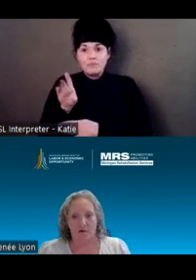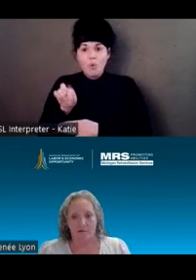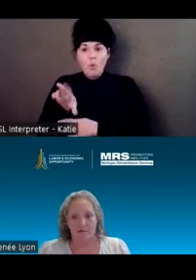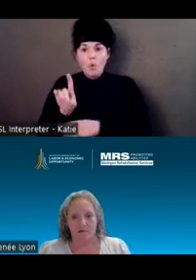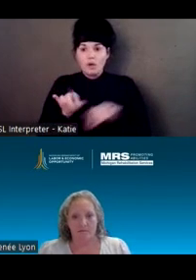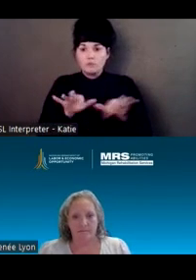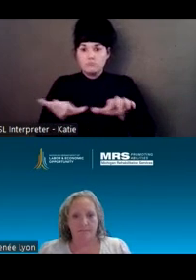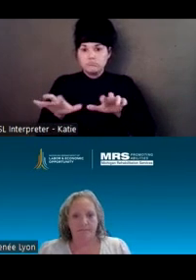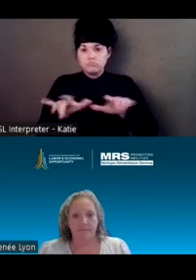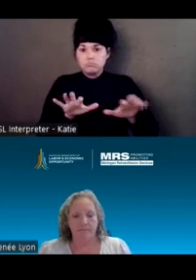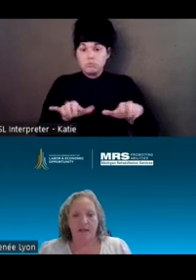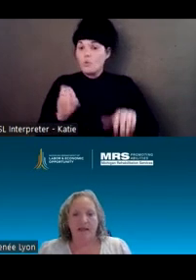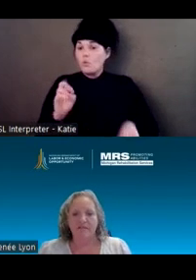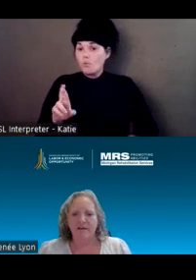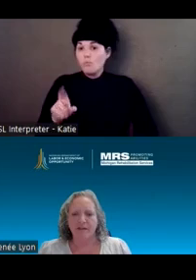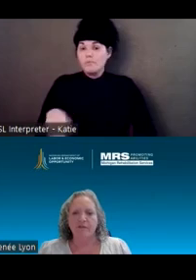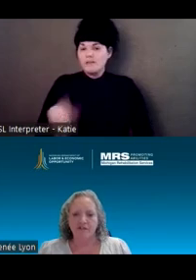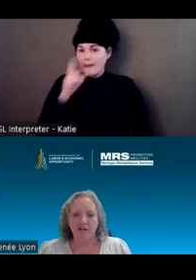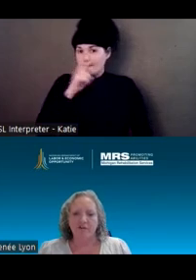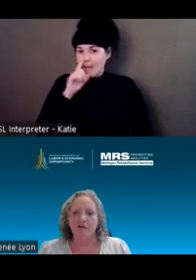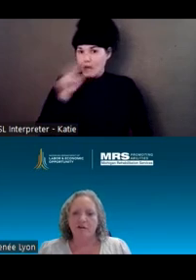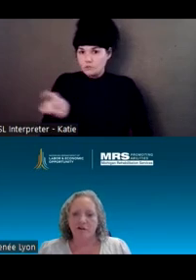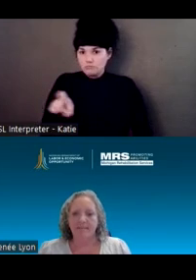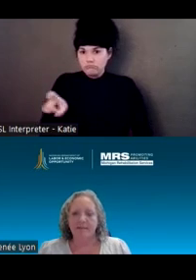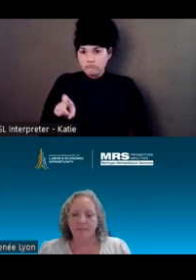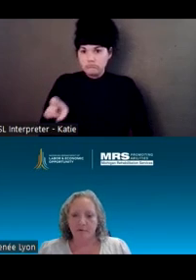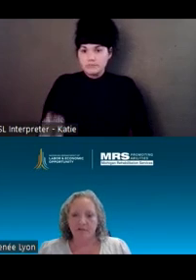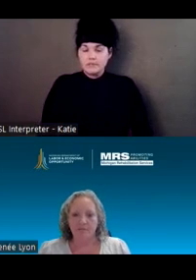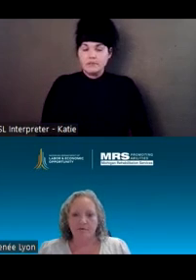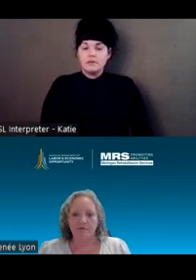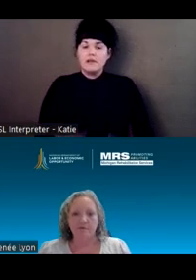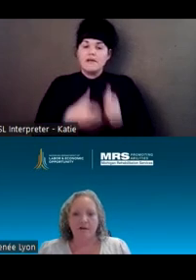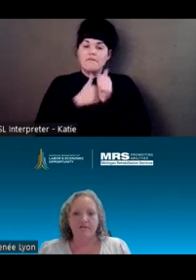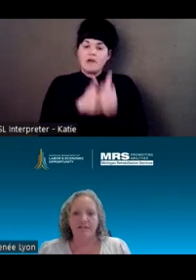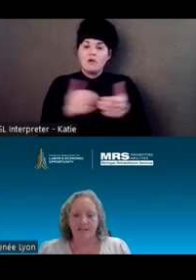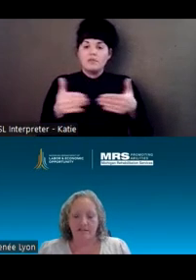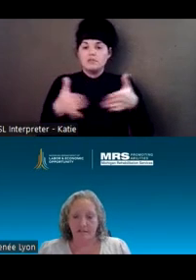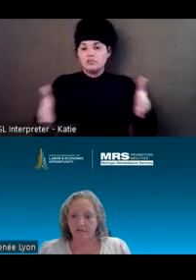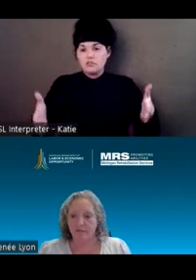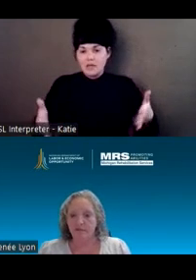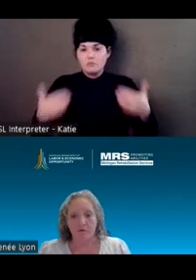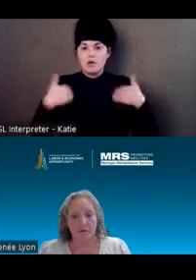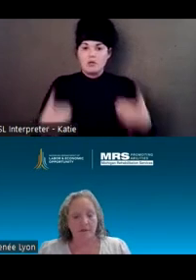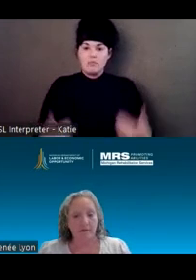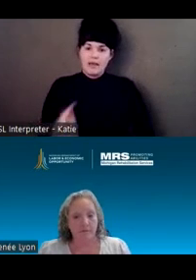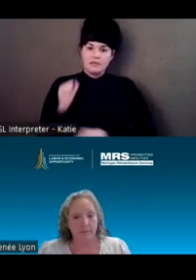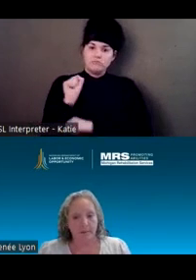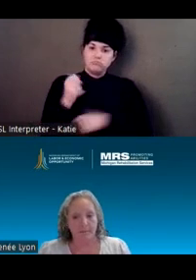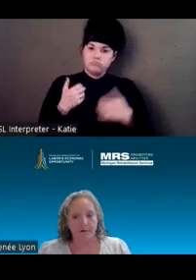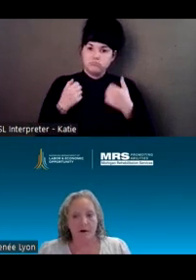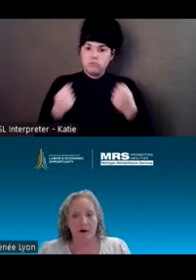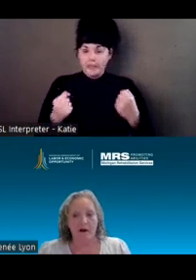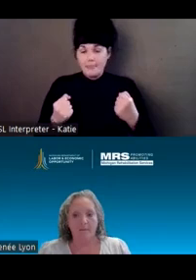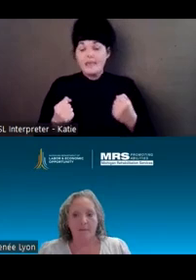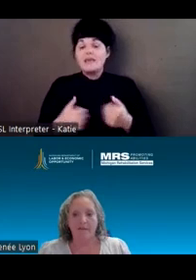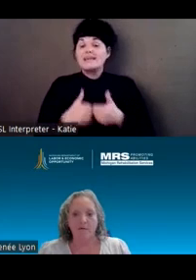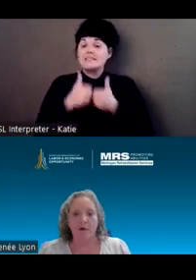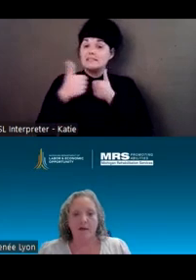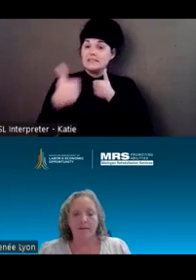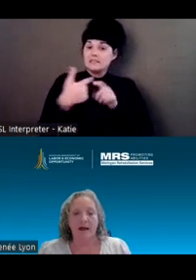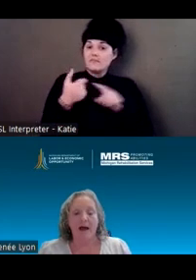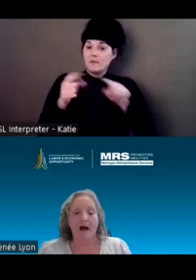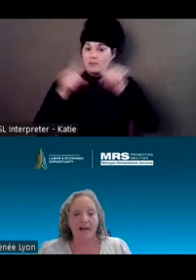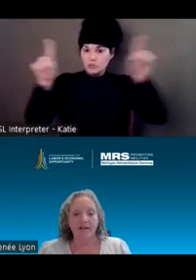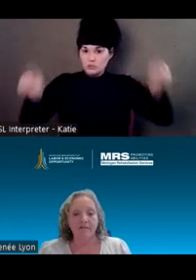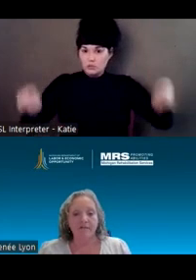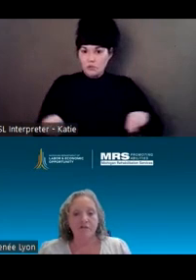mouse also. And follow the general ergonomic principles of distance from the screen, remember, arm length